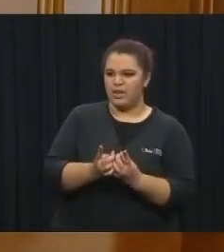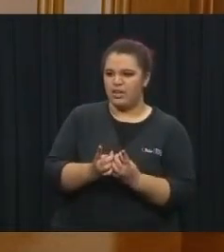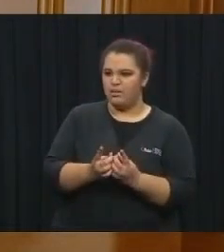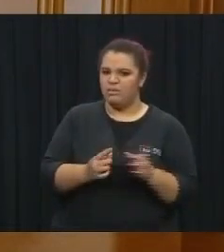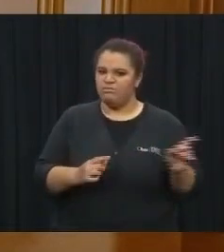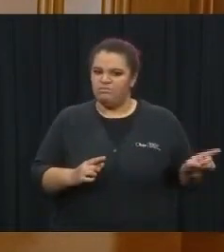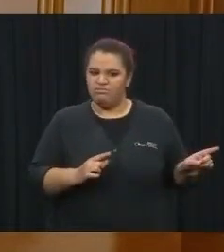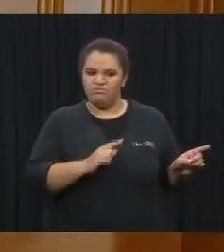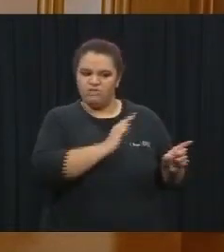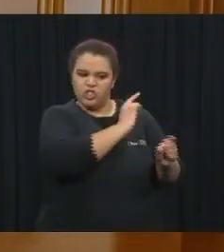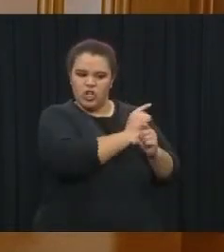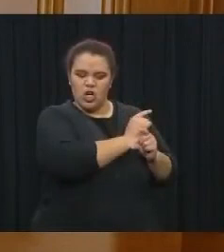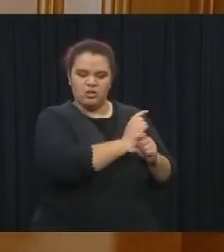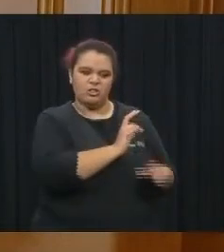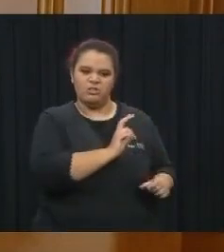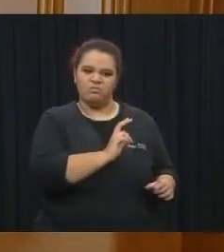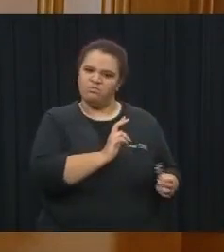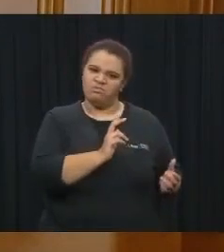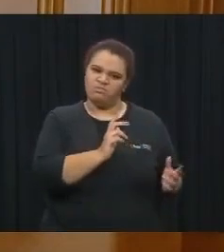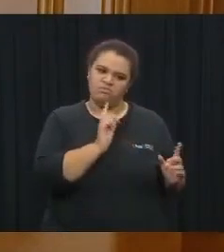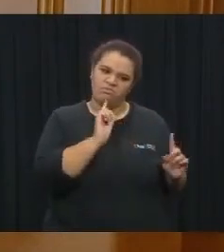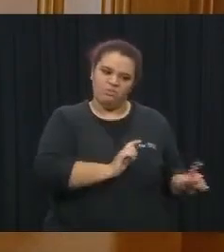Guard. Thank you, Governor.